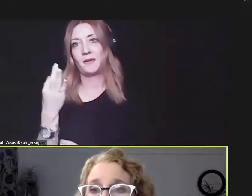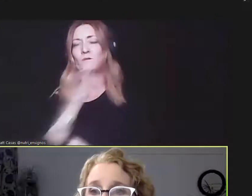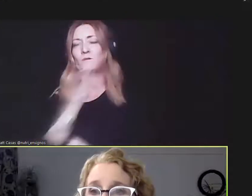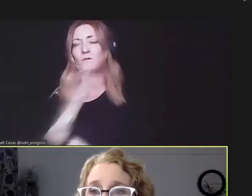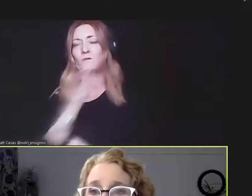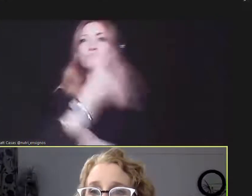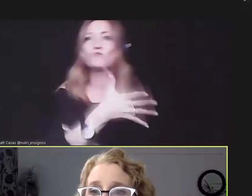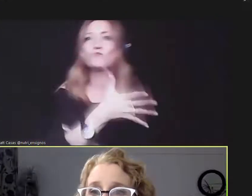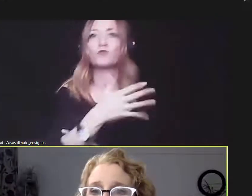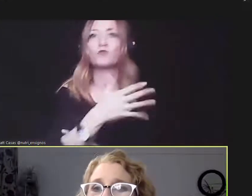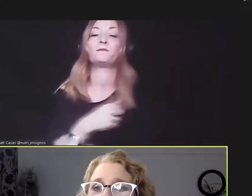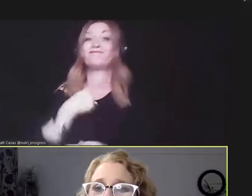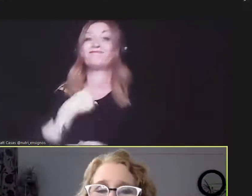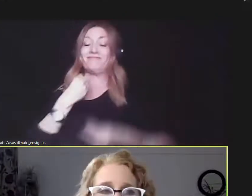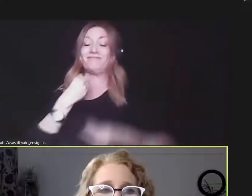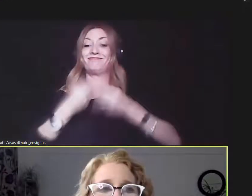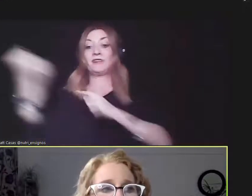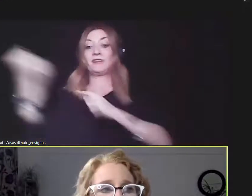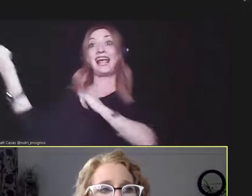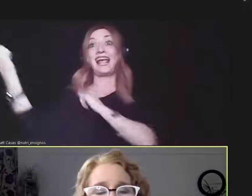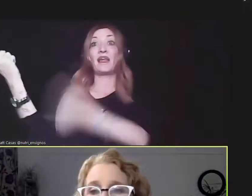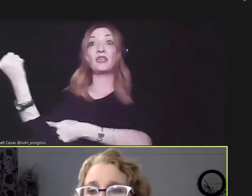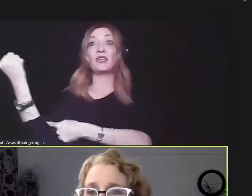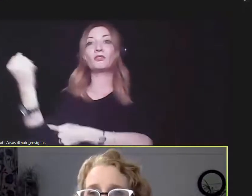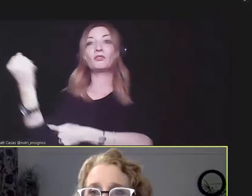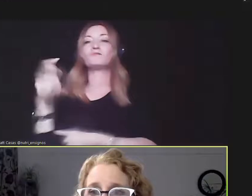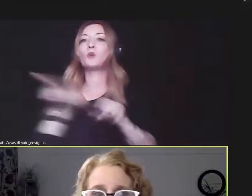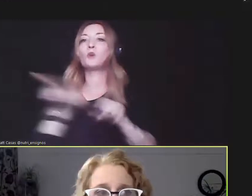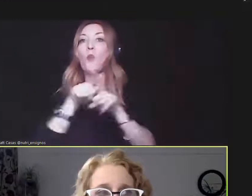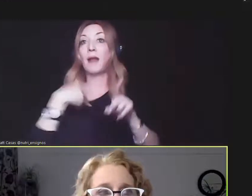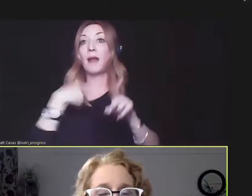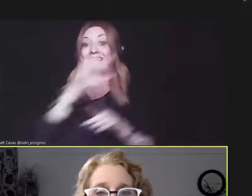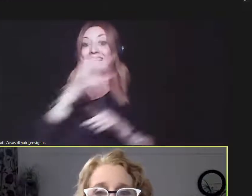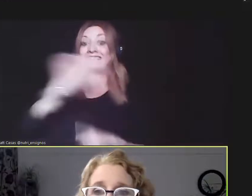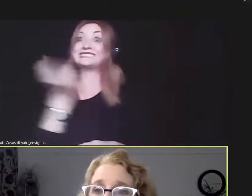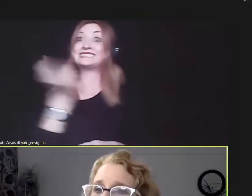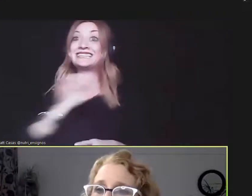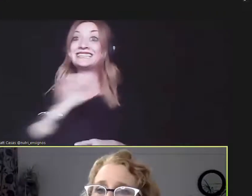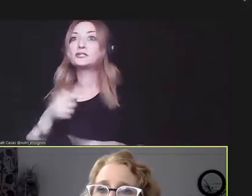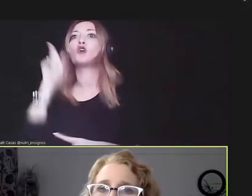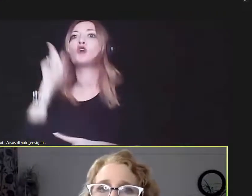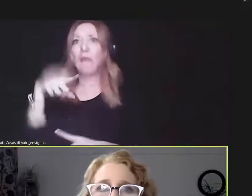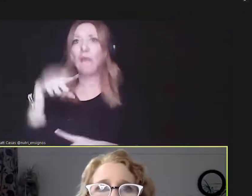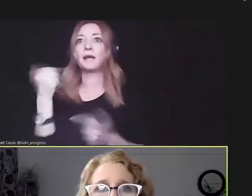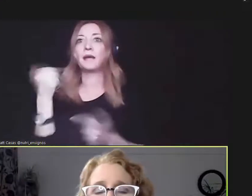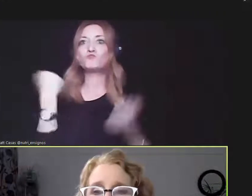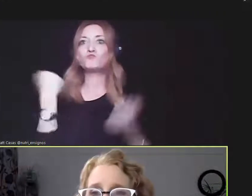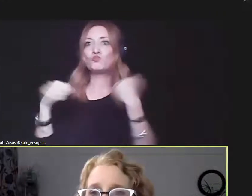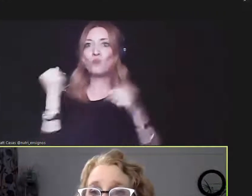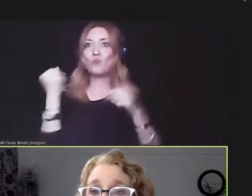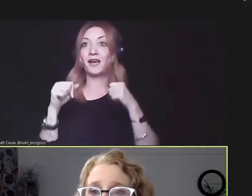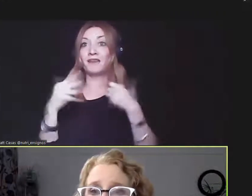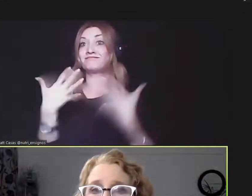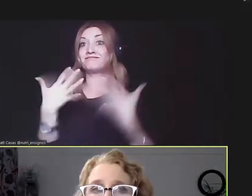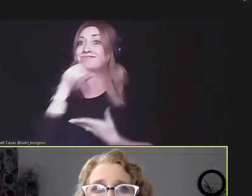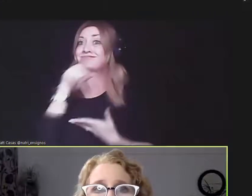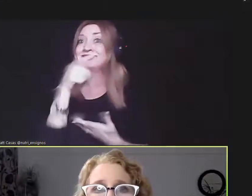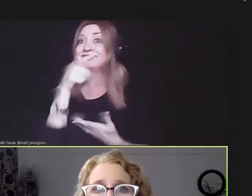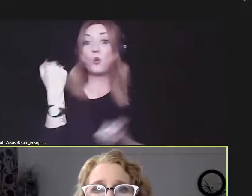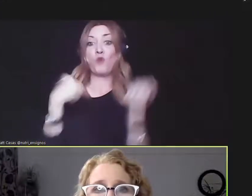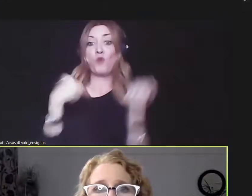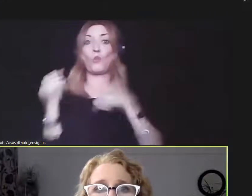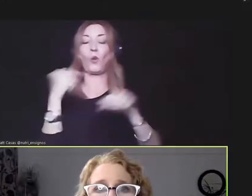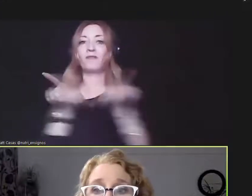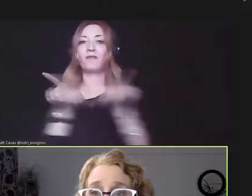when we move, it leads to regular bowel movements. I think it's something like